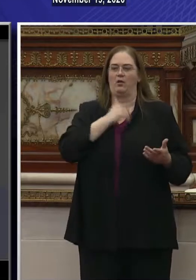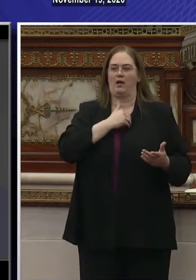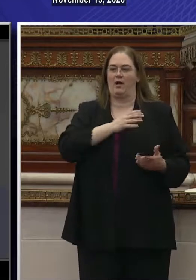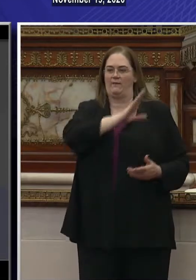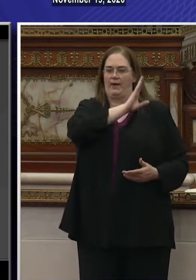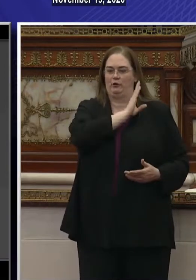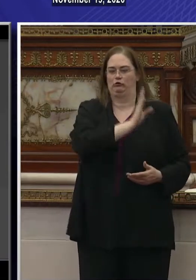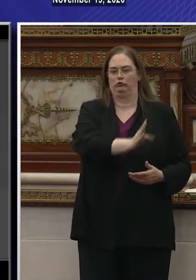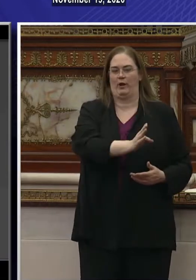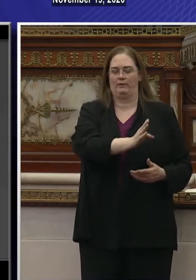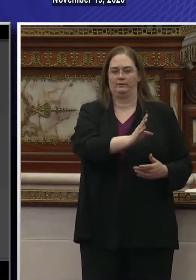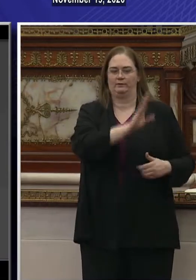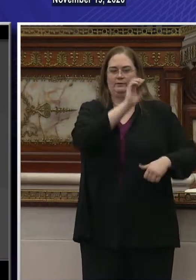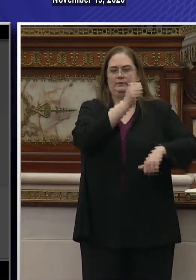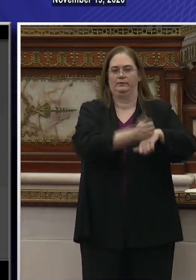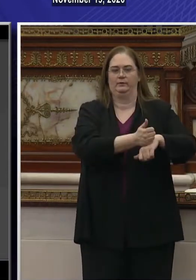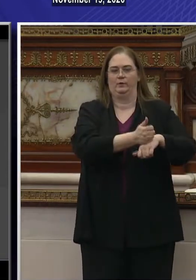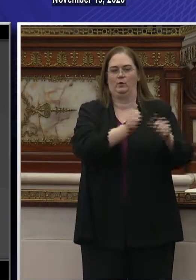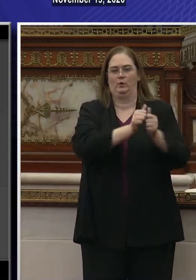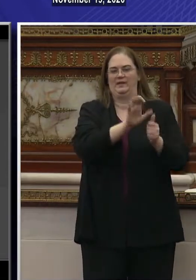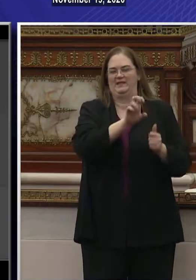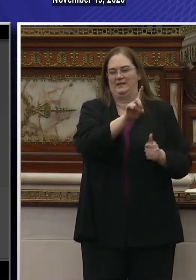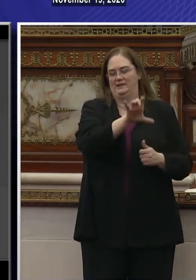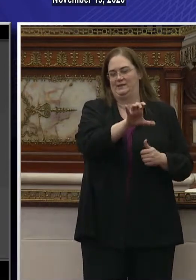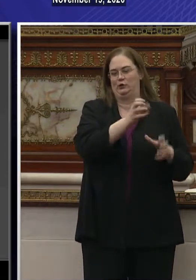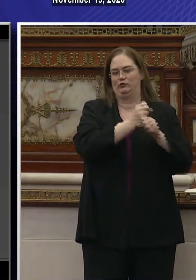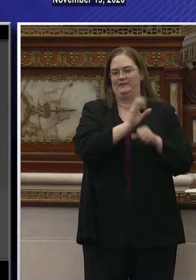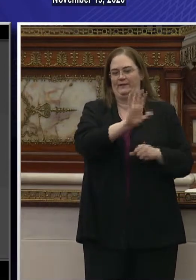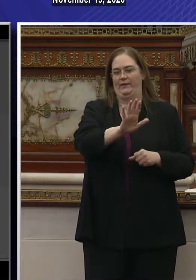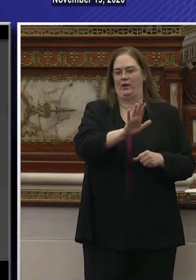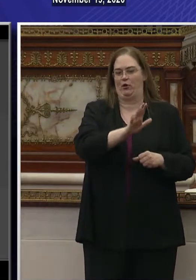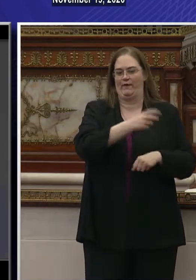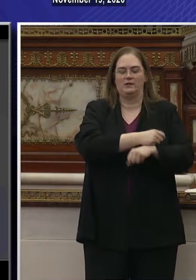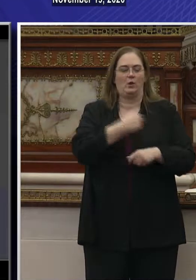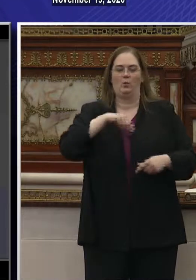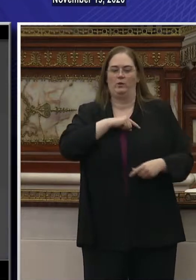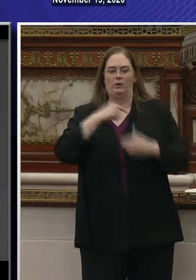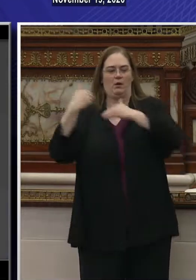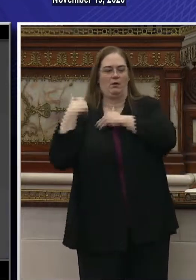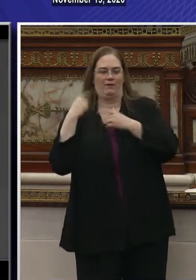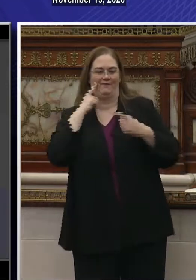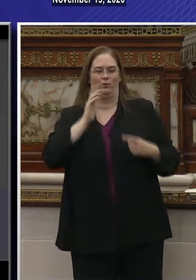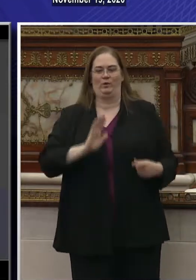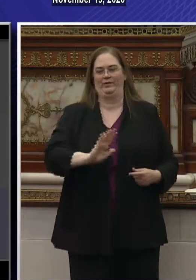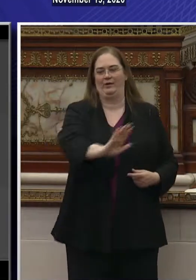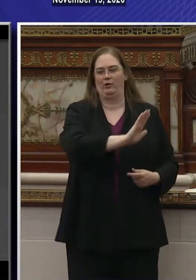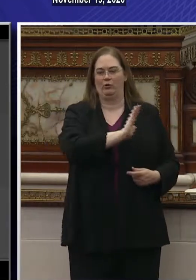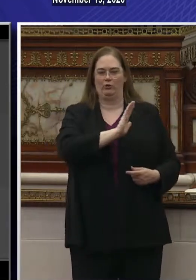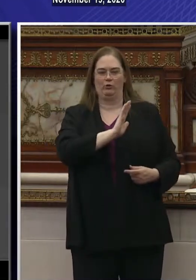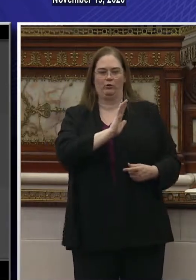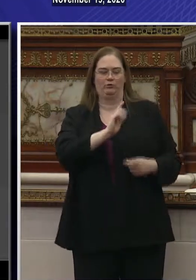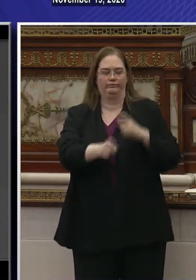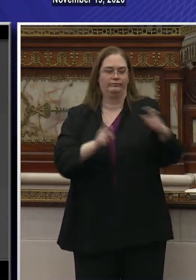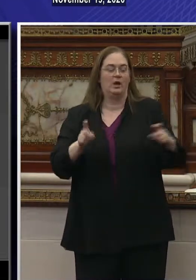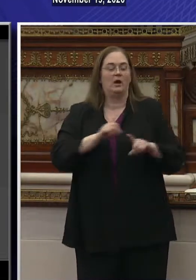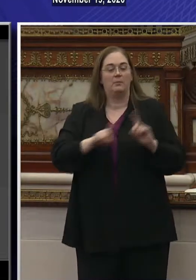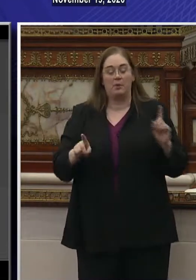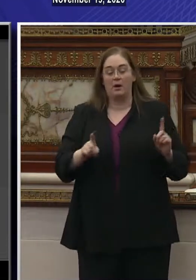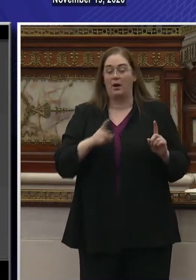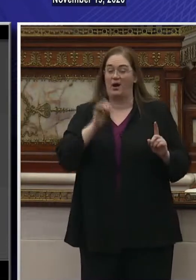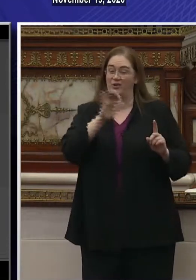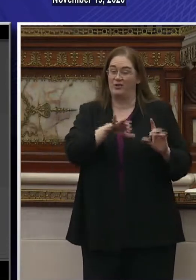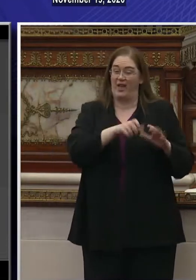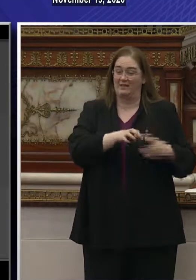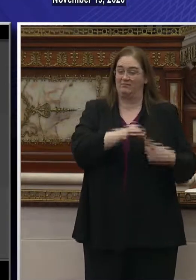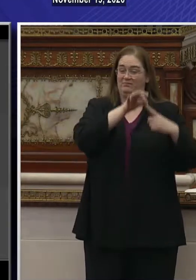a direct arrangement with CDC to receive vaccine, and we will not be accountable for any of their doses. But apart from